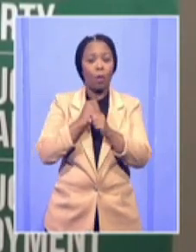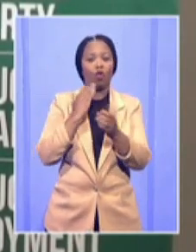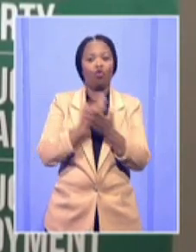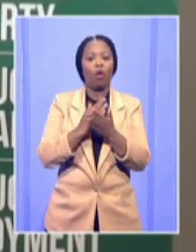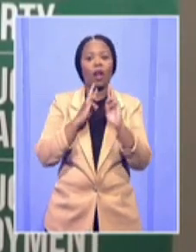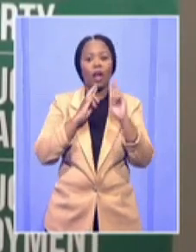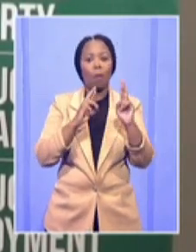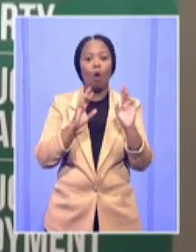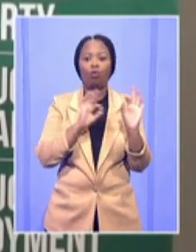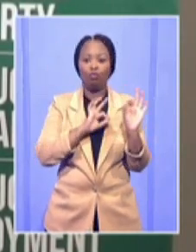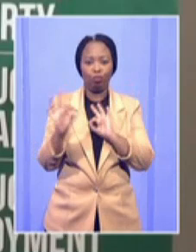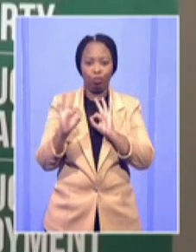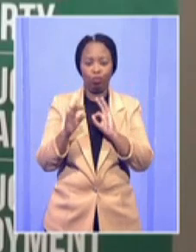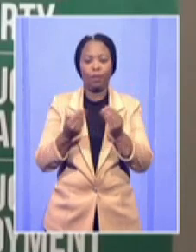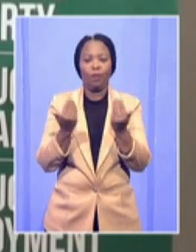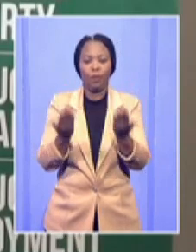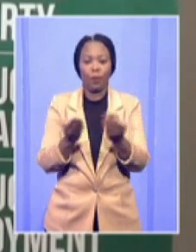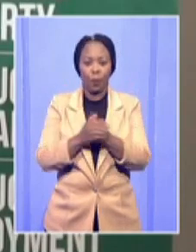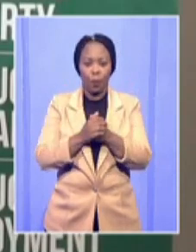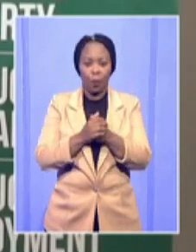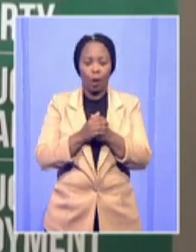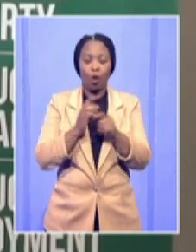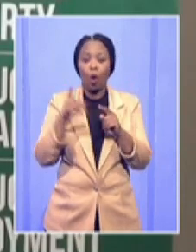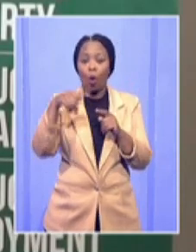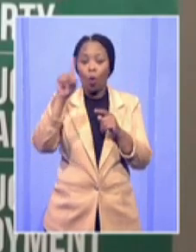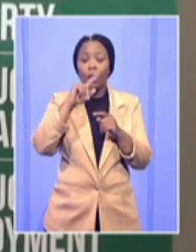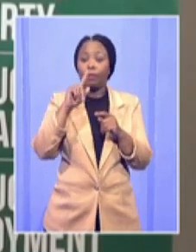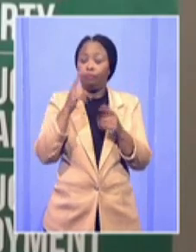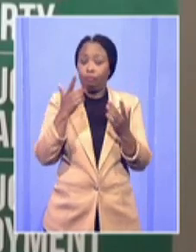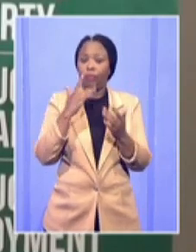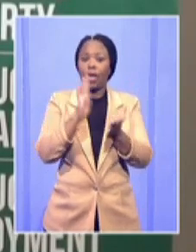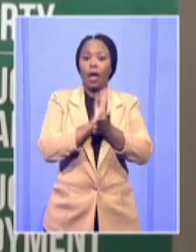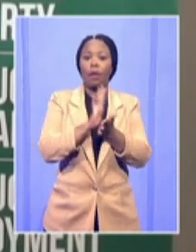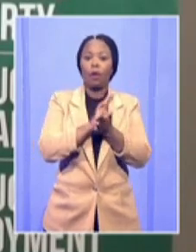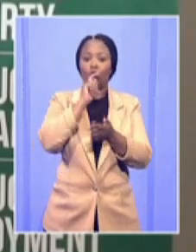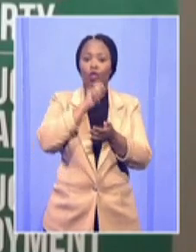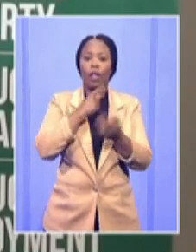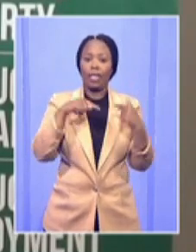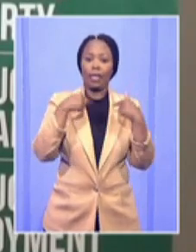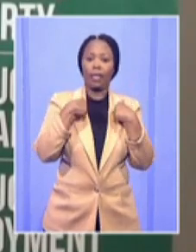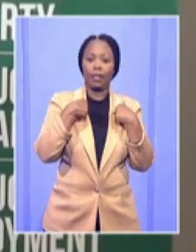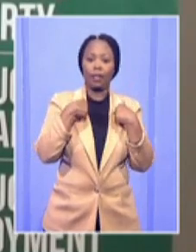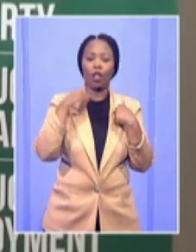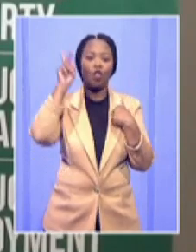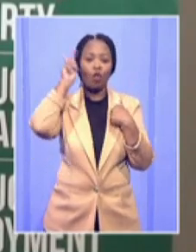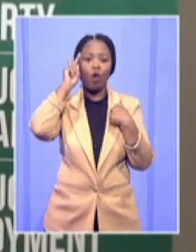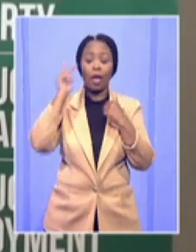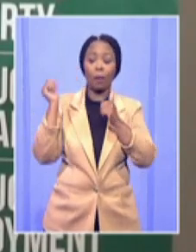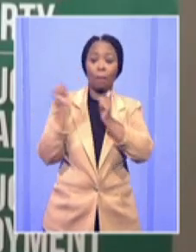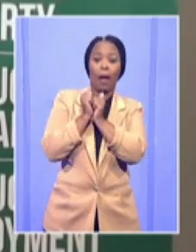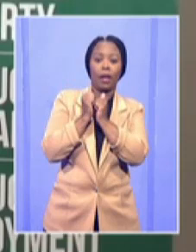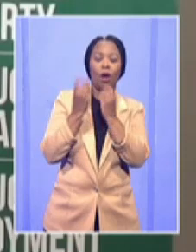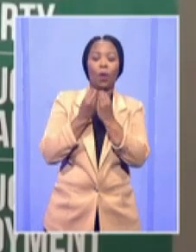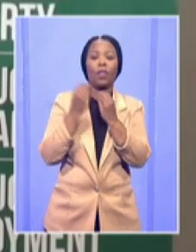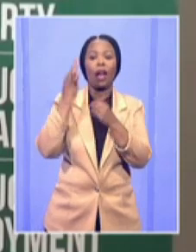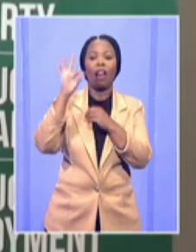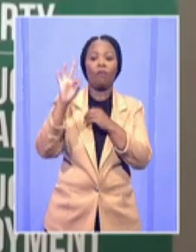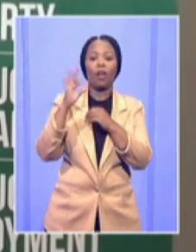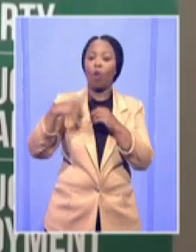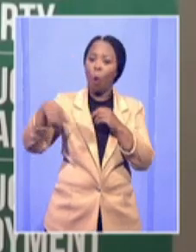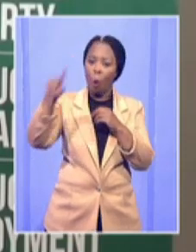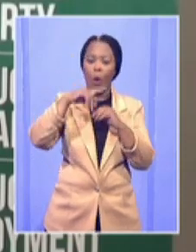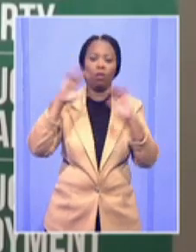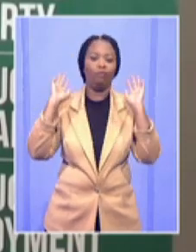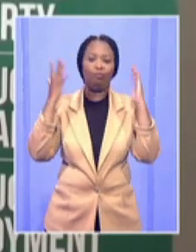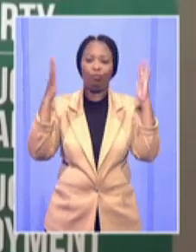As the NRF, we appreciate your trust in us as a knowledge partner with government. Congratulations to all